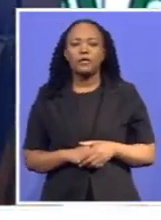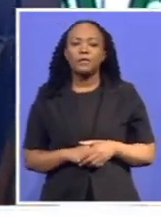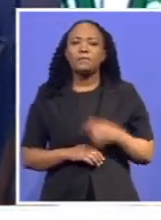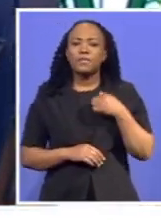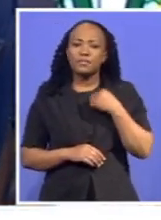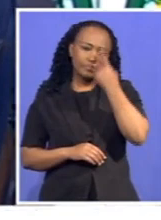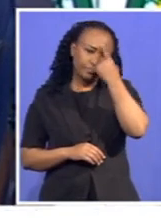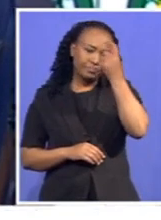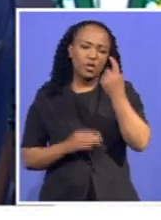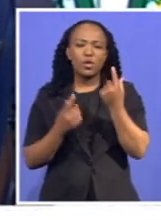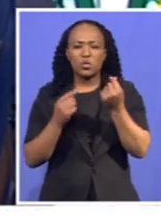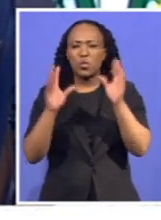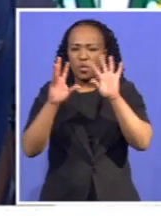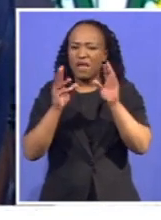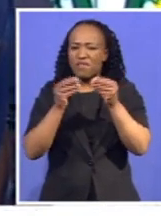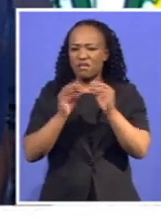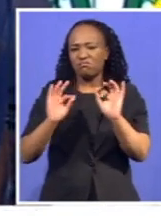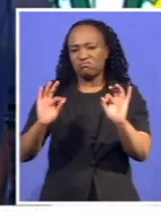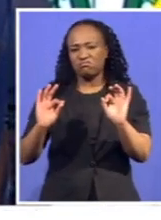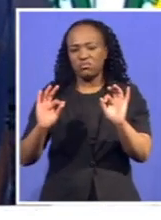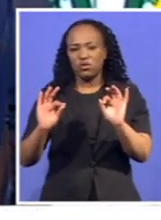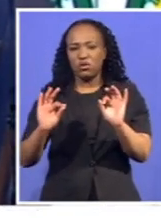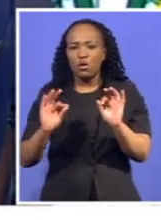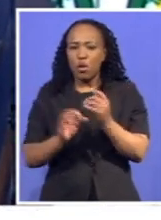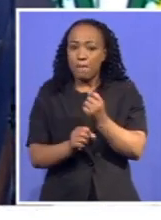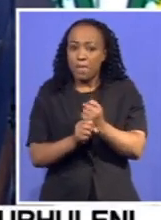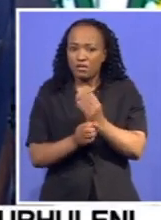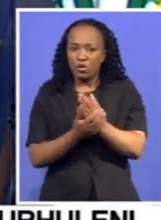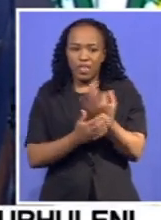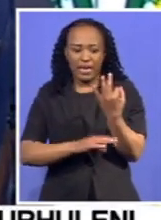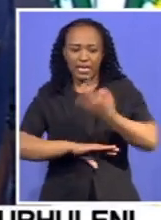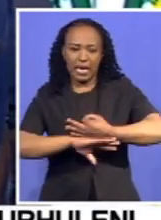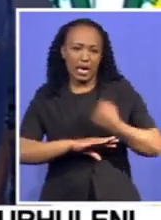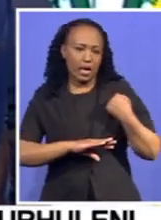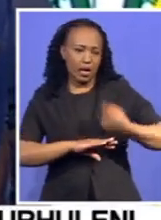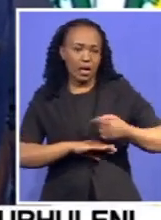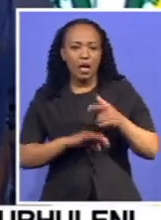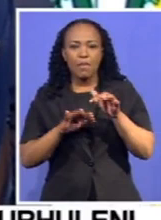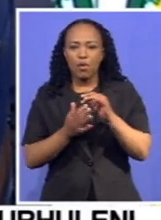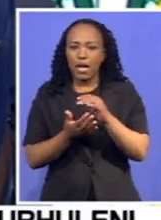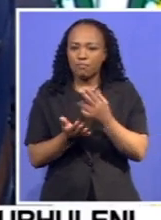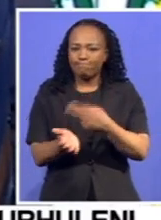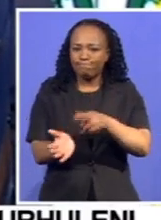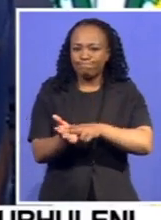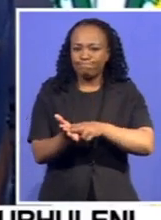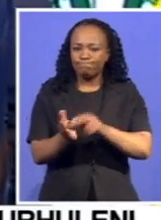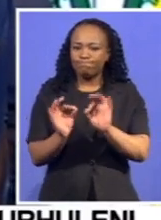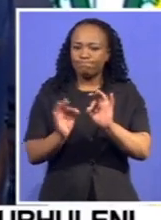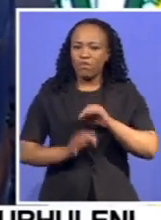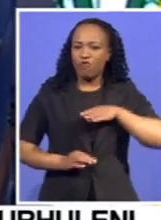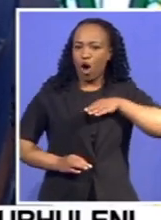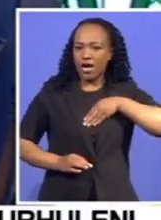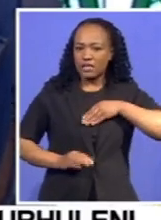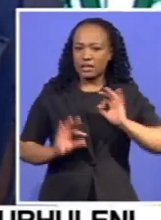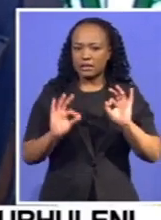including waiting for 3 days to ensure that all those who have been duly accredited are able to participate. So there is no step